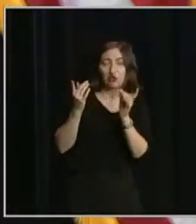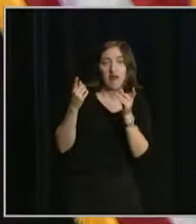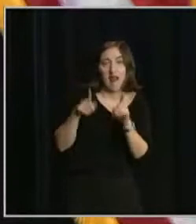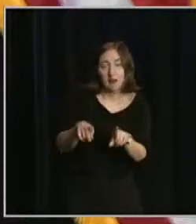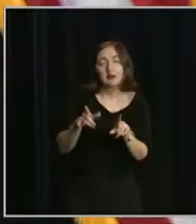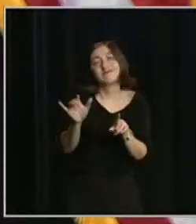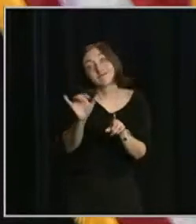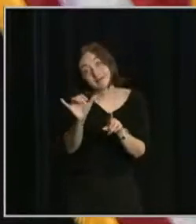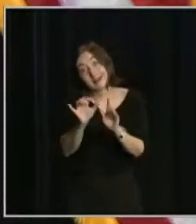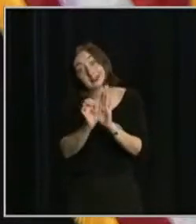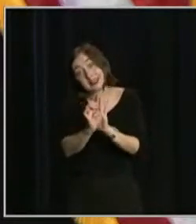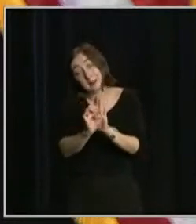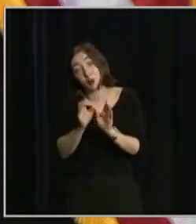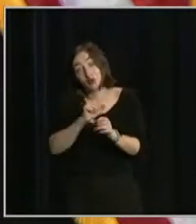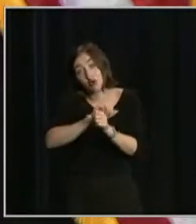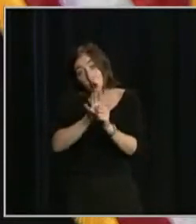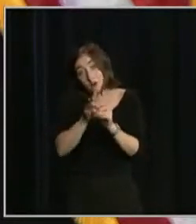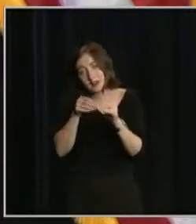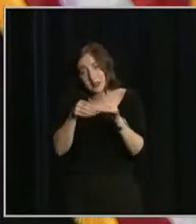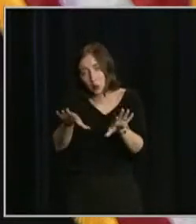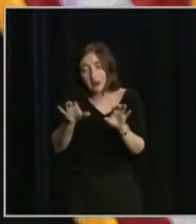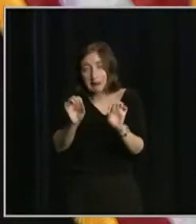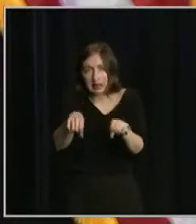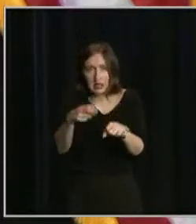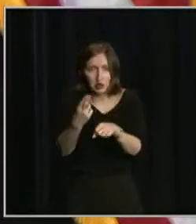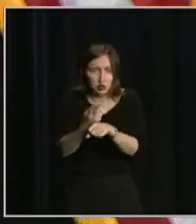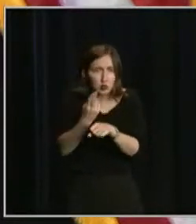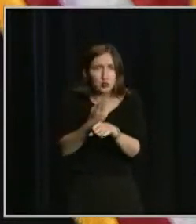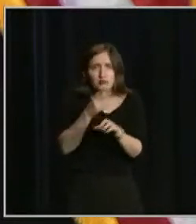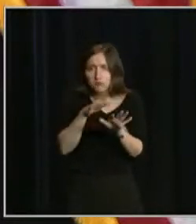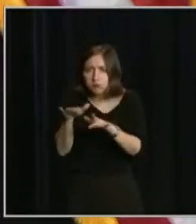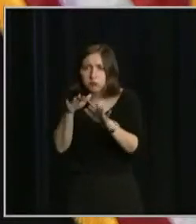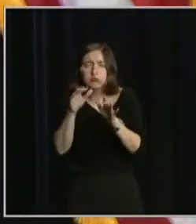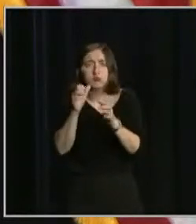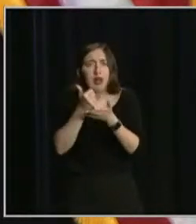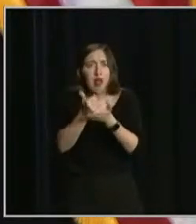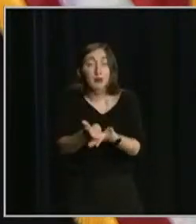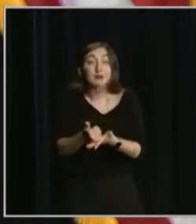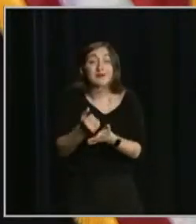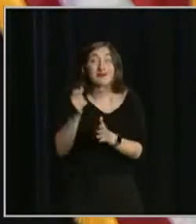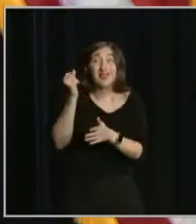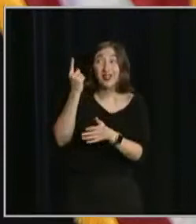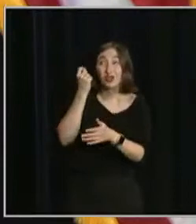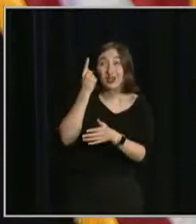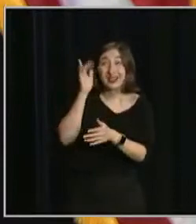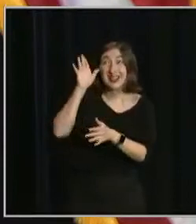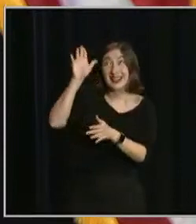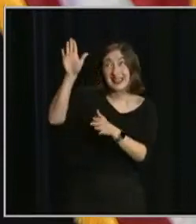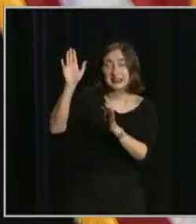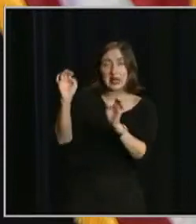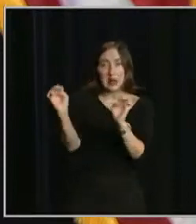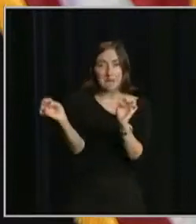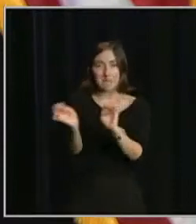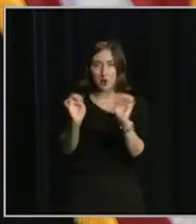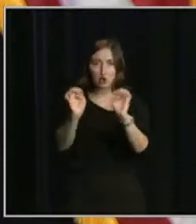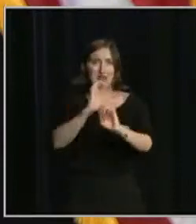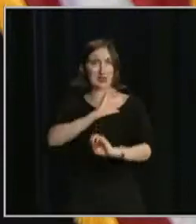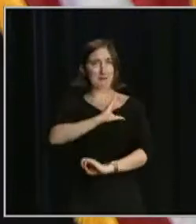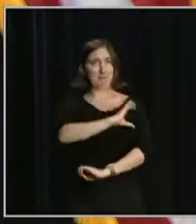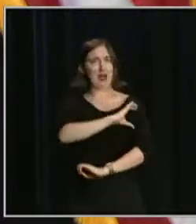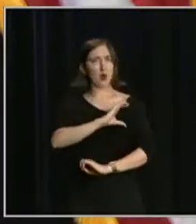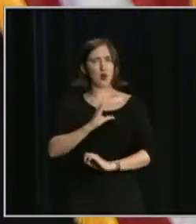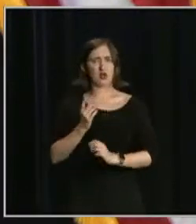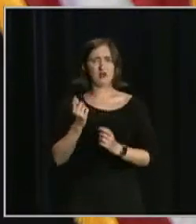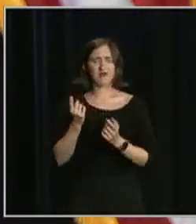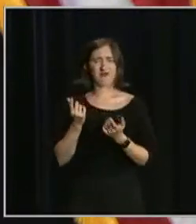disaster. And again, it's an inappropriate use of those emergency powers if the only thing you do with those powers is